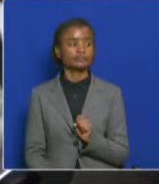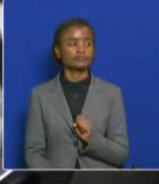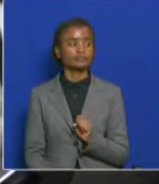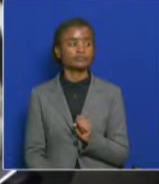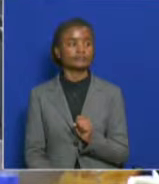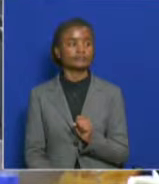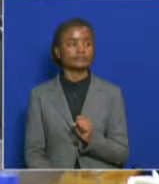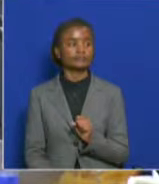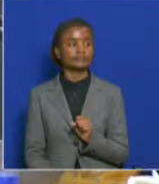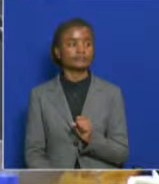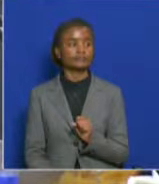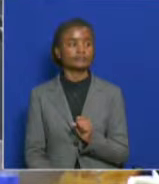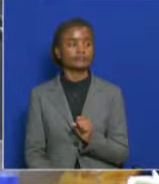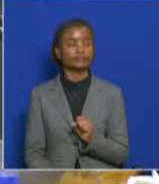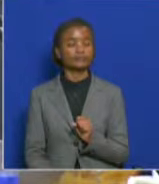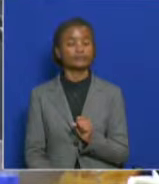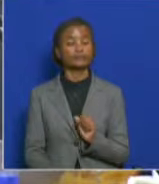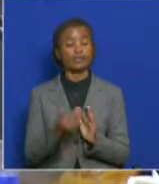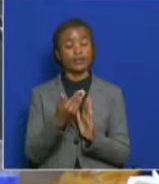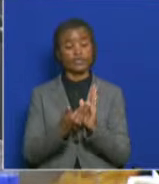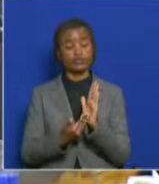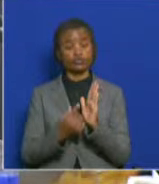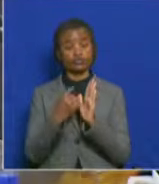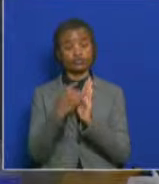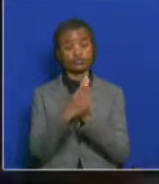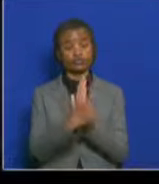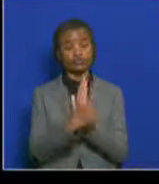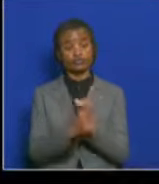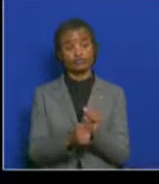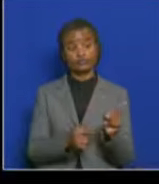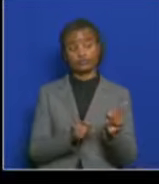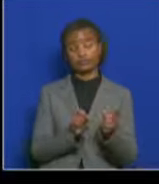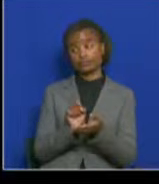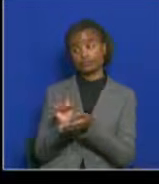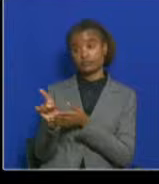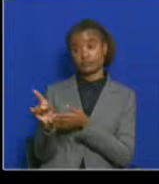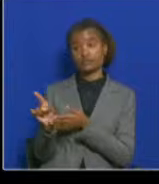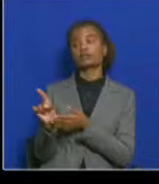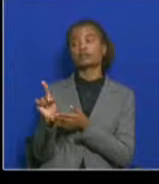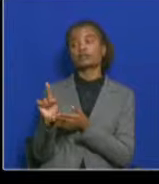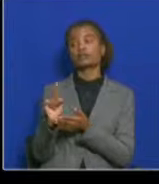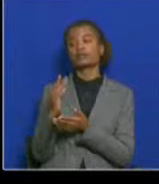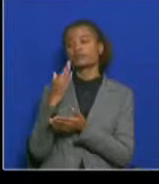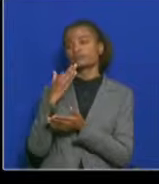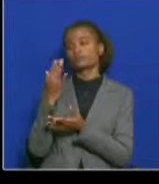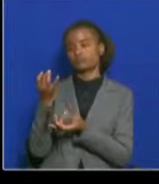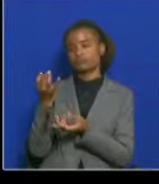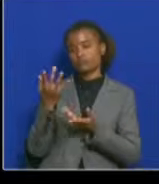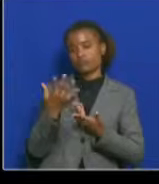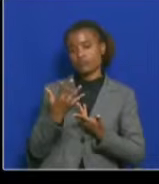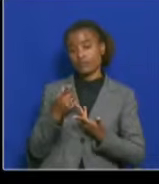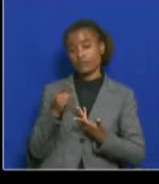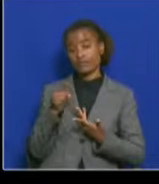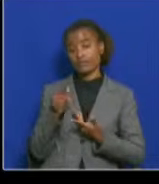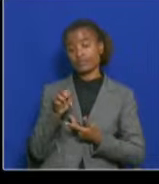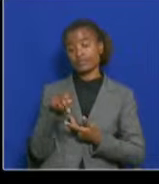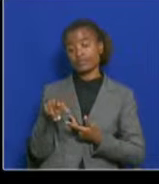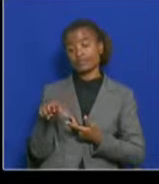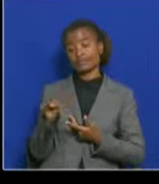at the top of the page, Mr. Sayed says, Brew, let me know what the procurement for SAPs say for the